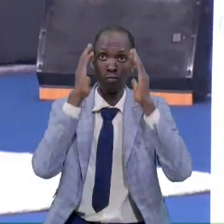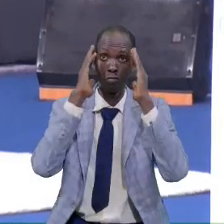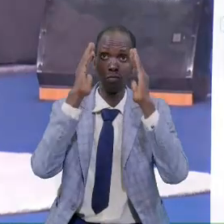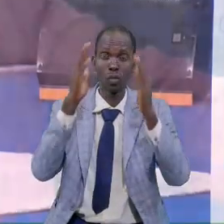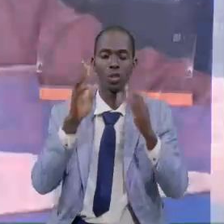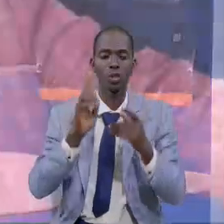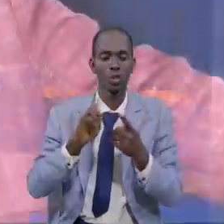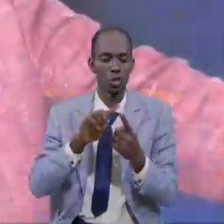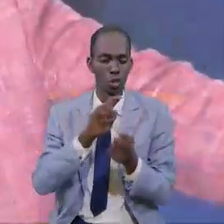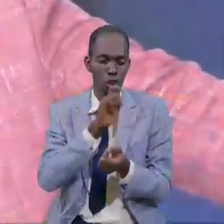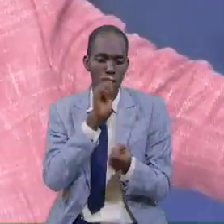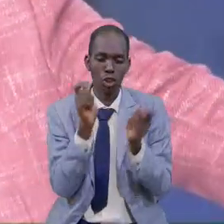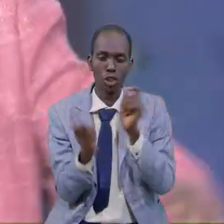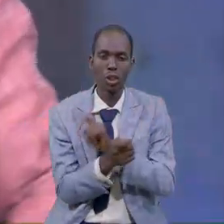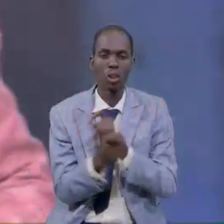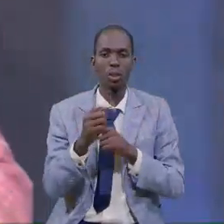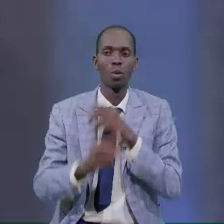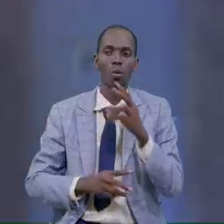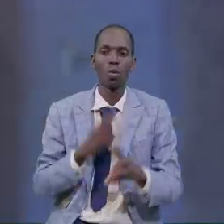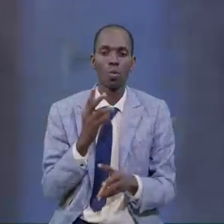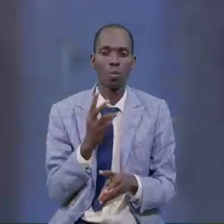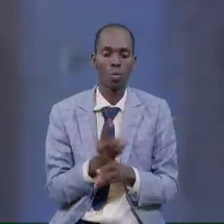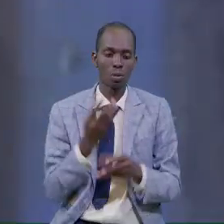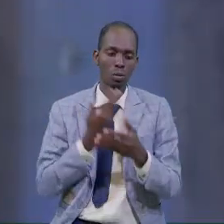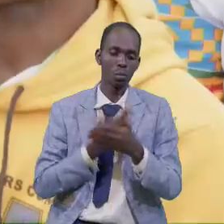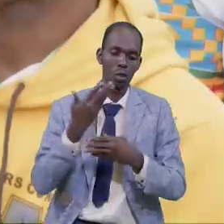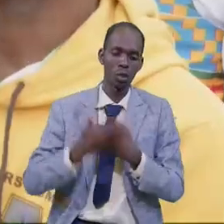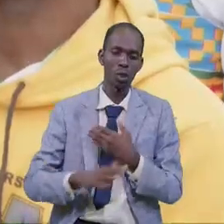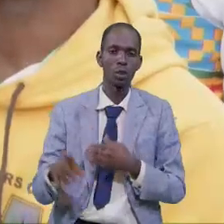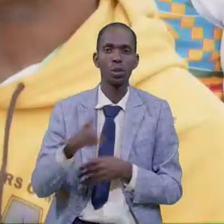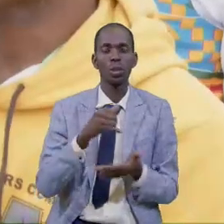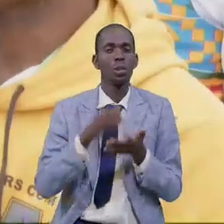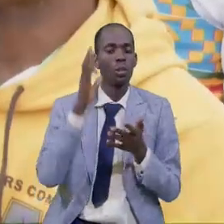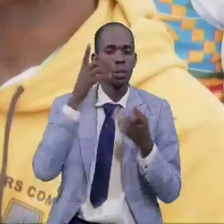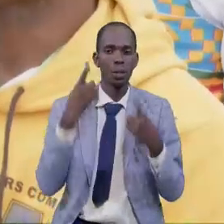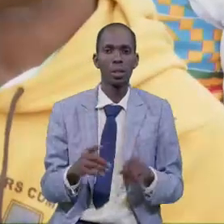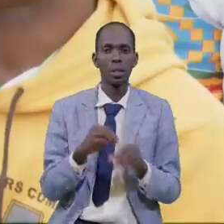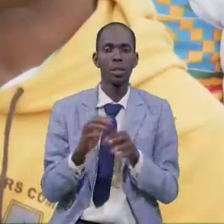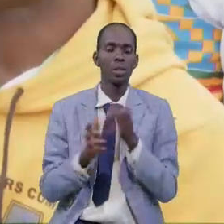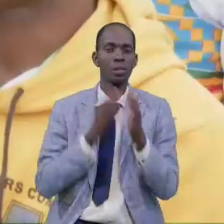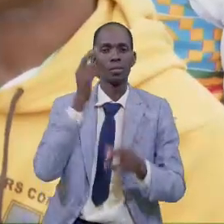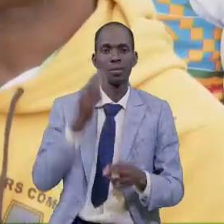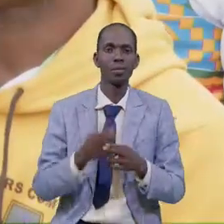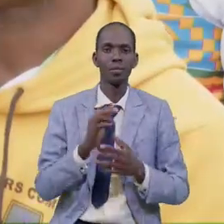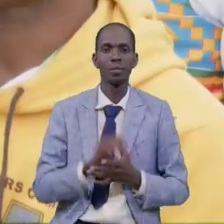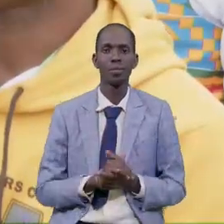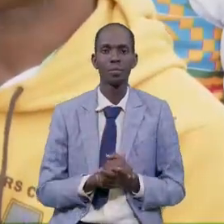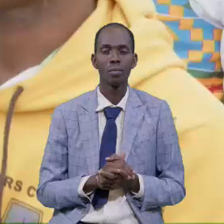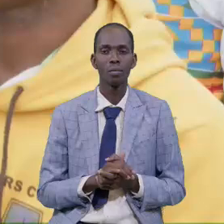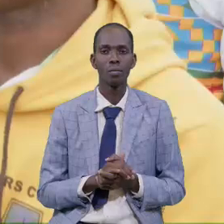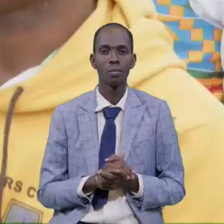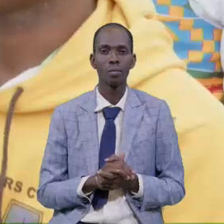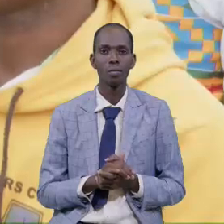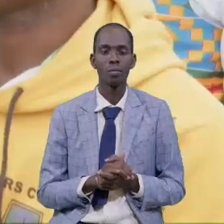world beyond you, it will happen in Jesus' name. And